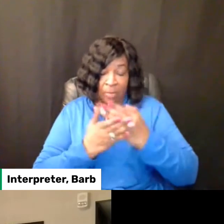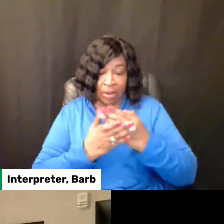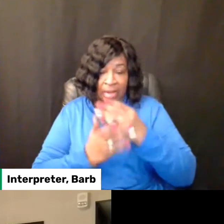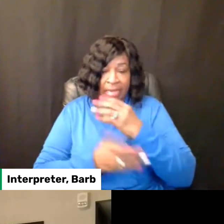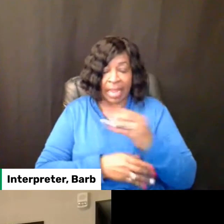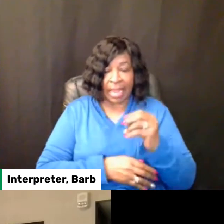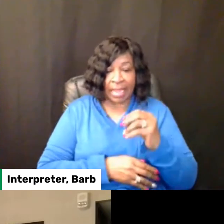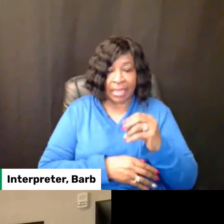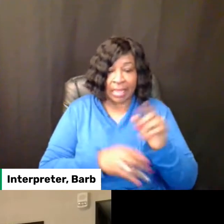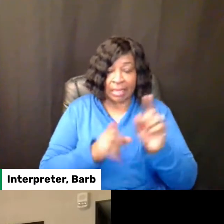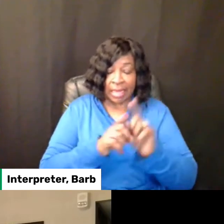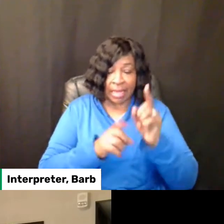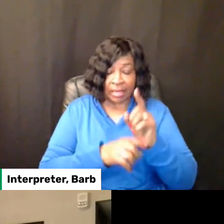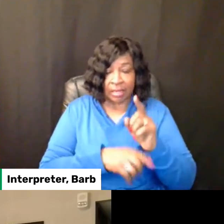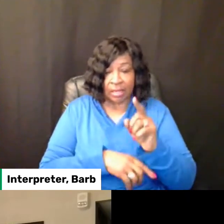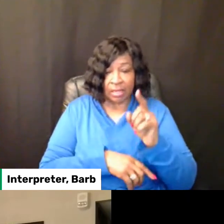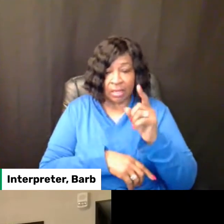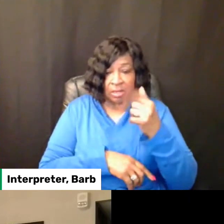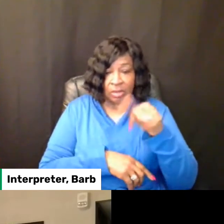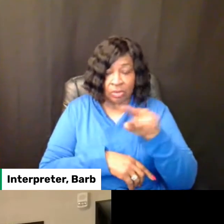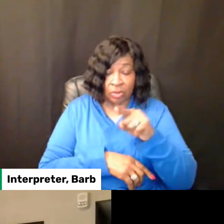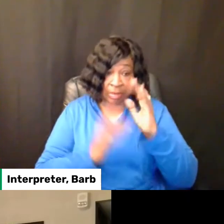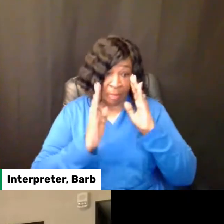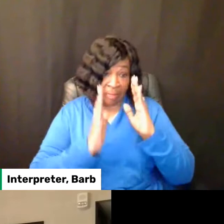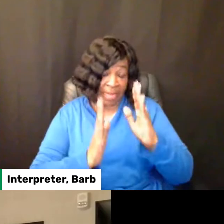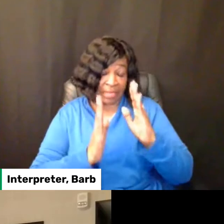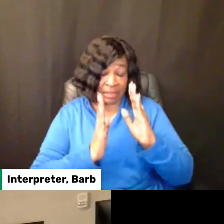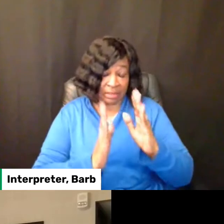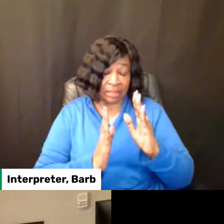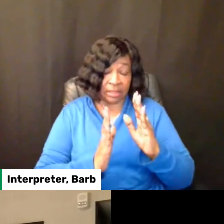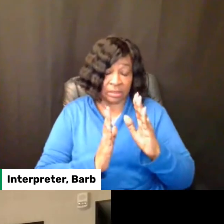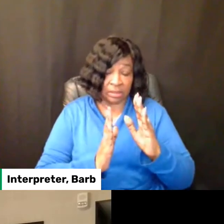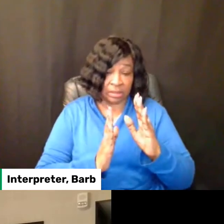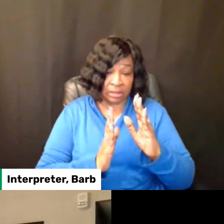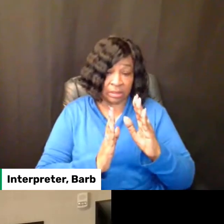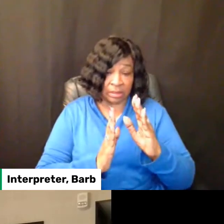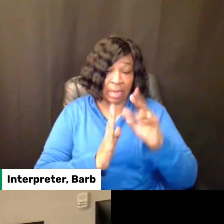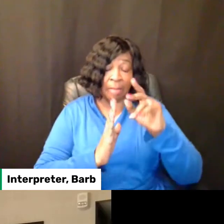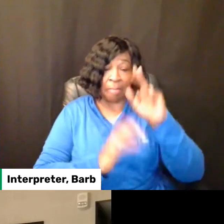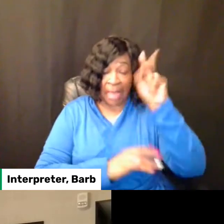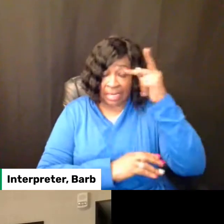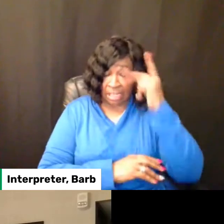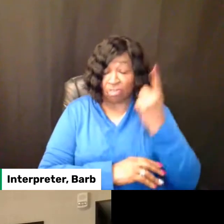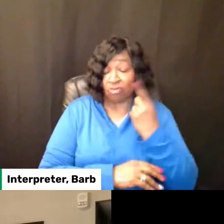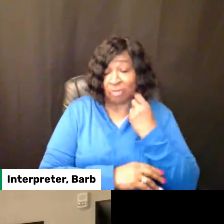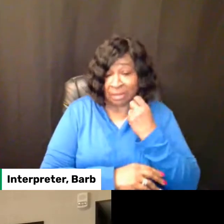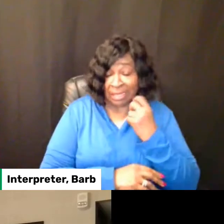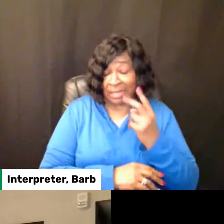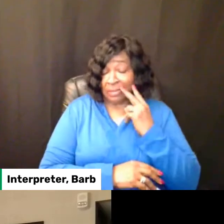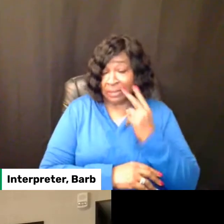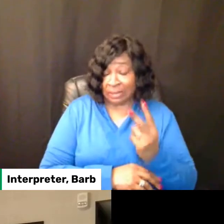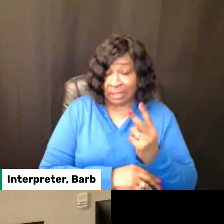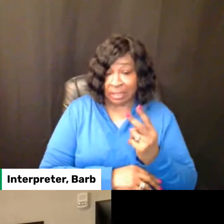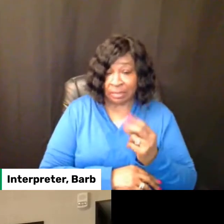as anybody who's paid a little bit of attention to politics recently has seen that, it seems like